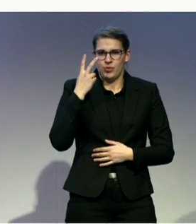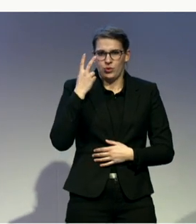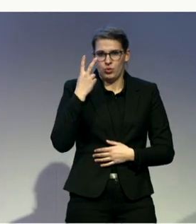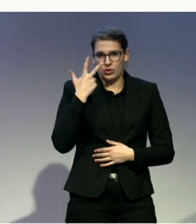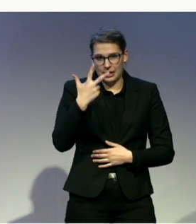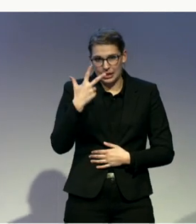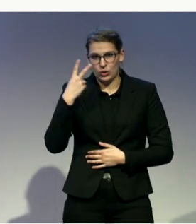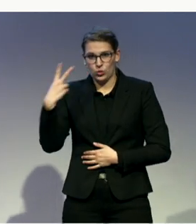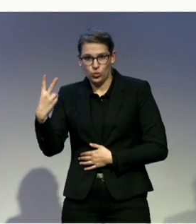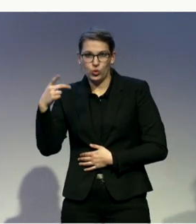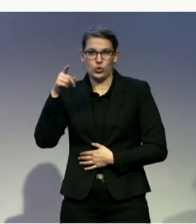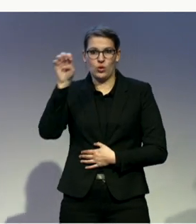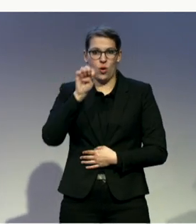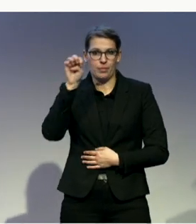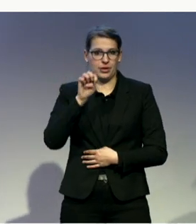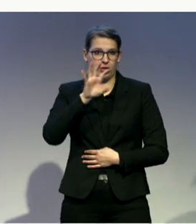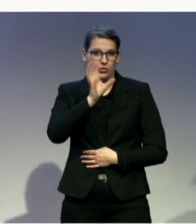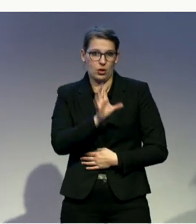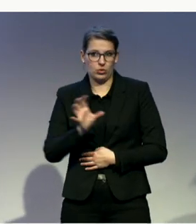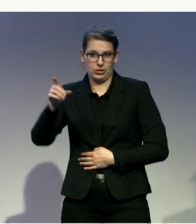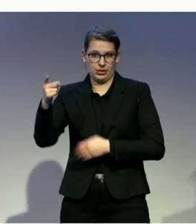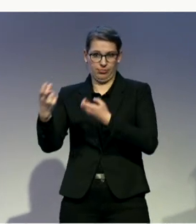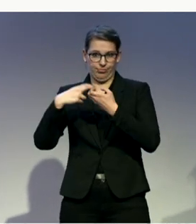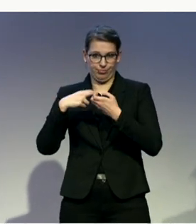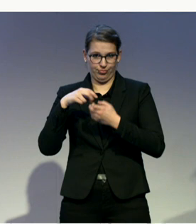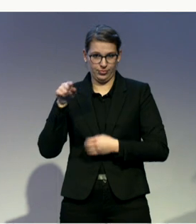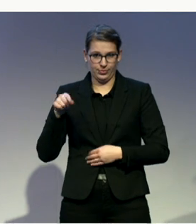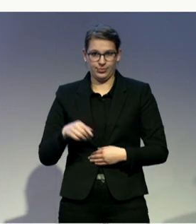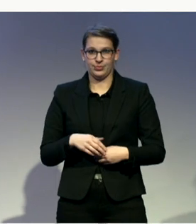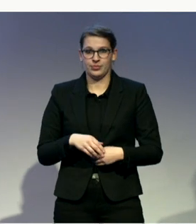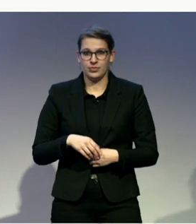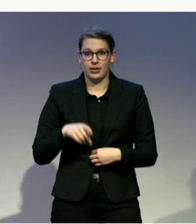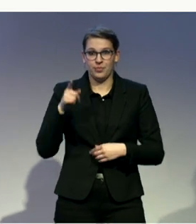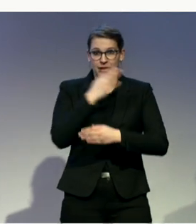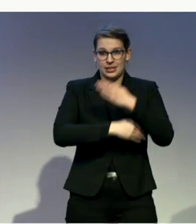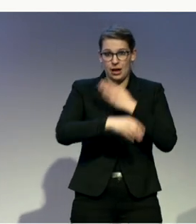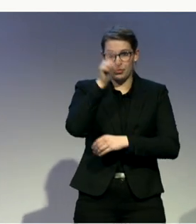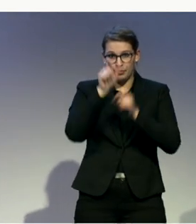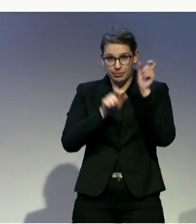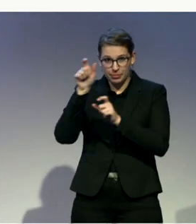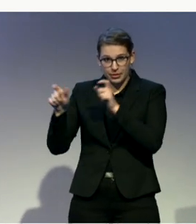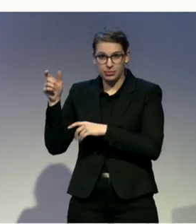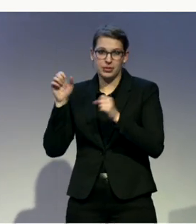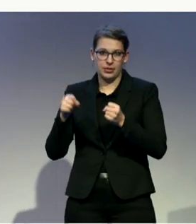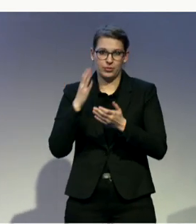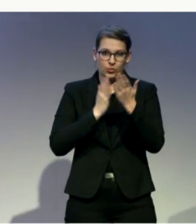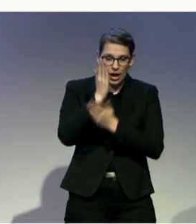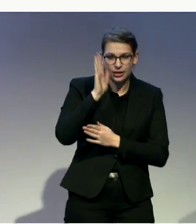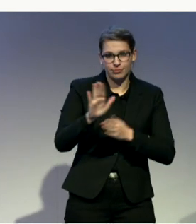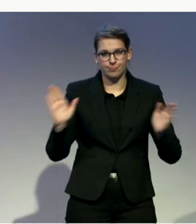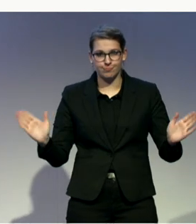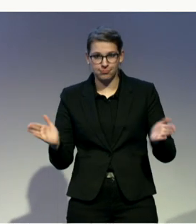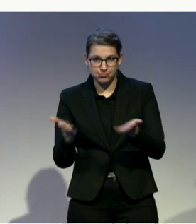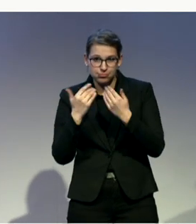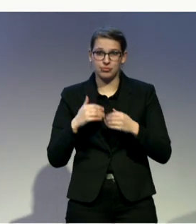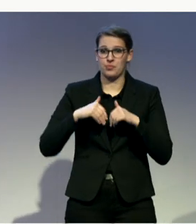promote the rights of persons with disabilities through high-quality service systems. And